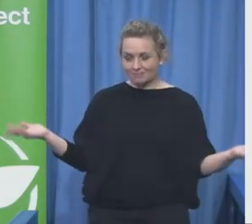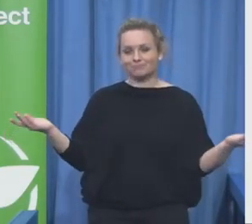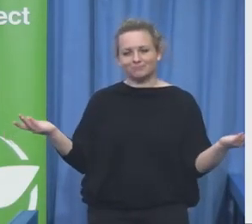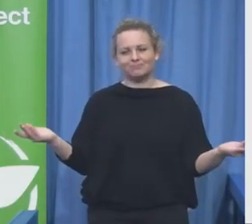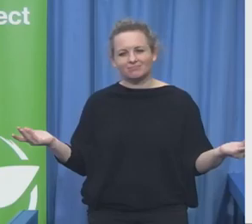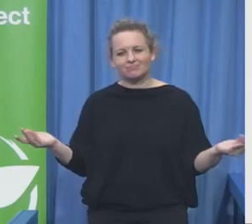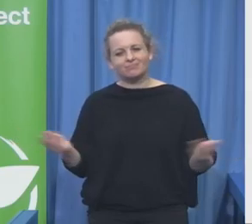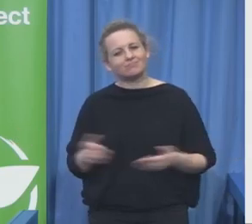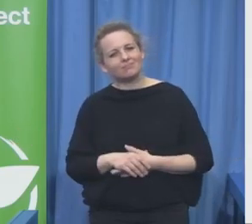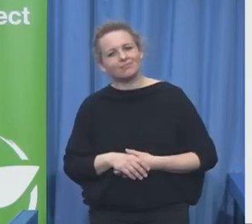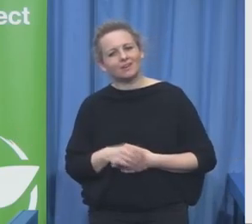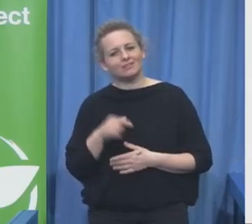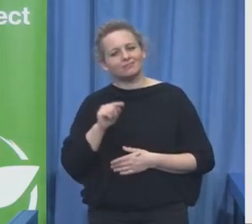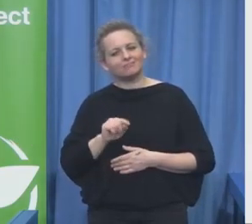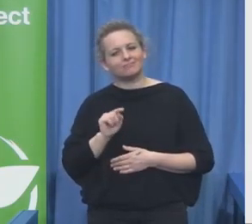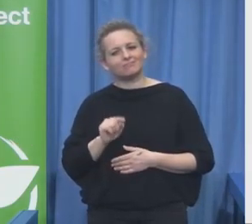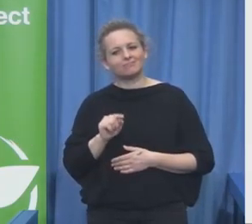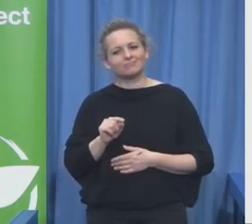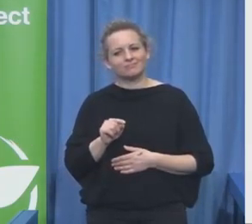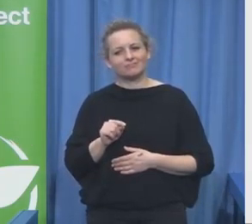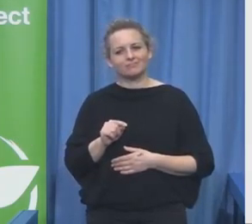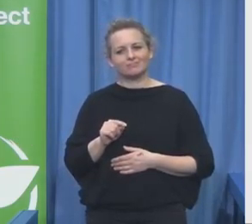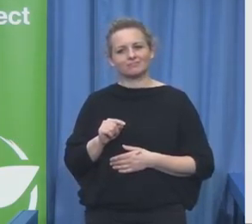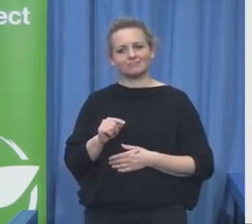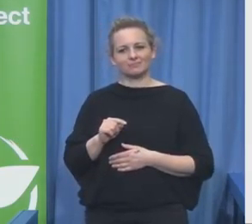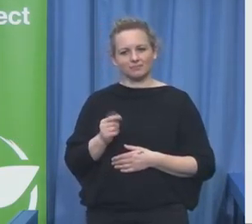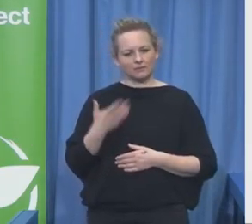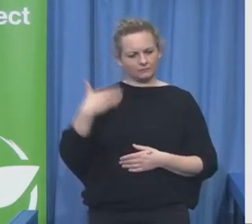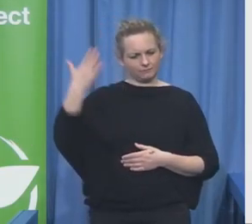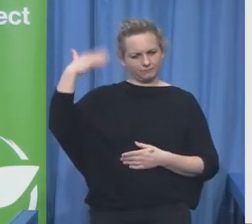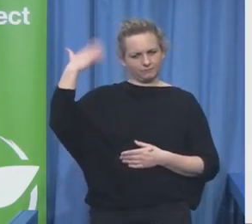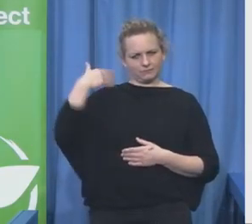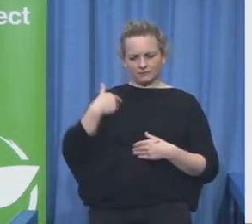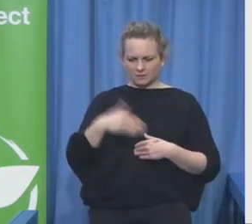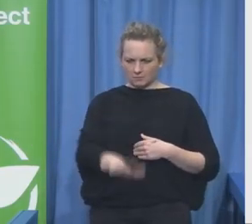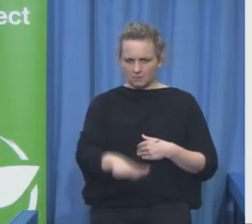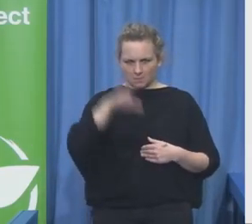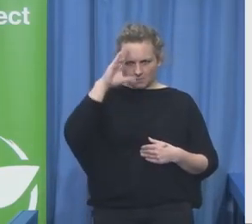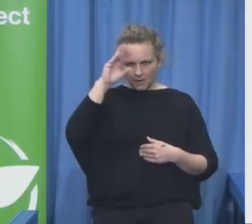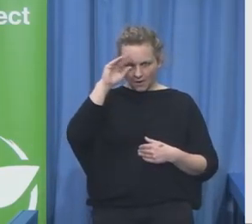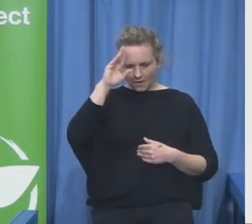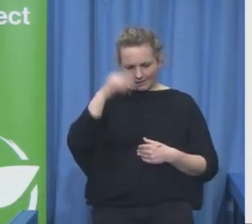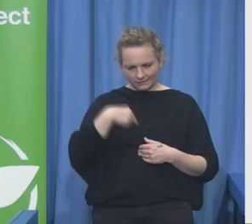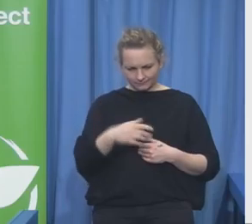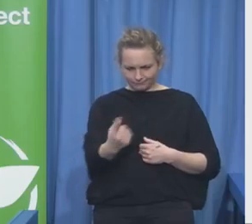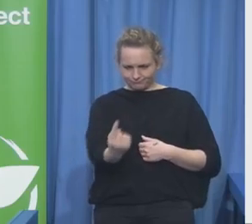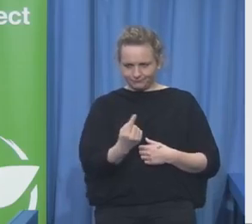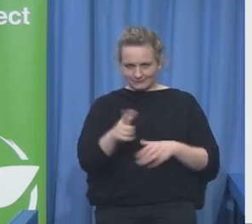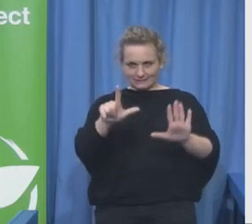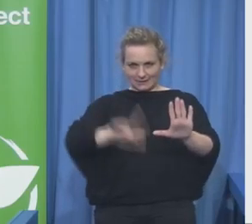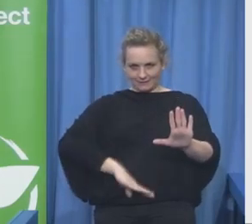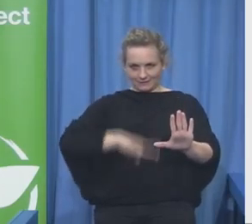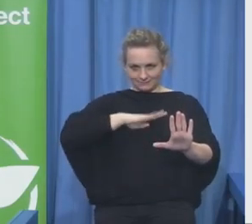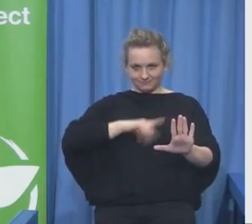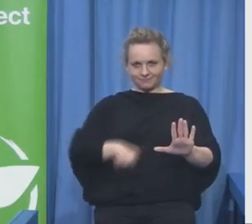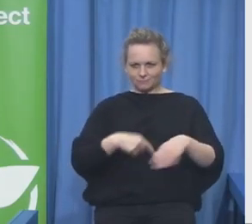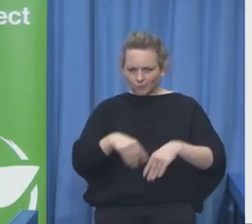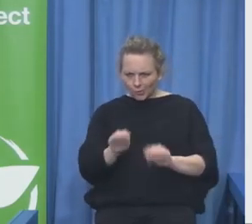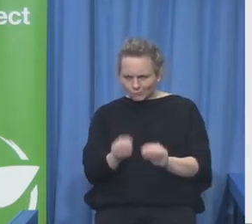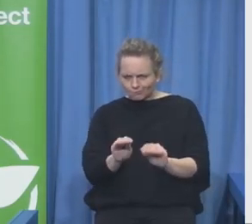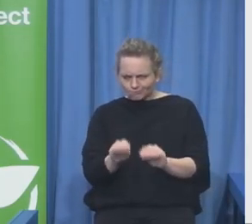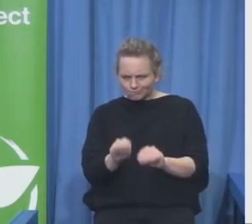to code and how to create software. And these are all projects that we have time to work on and innovate with our research teams around the